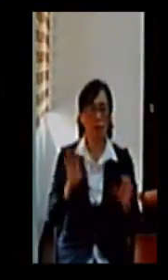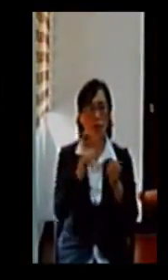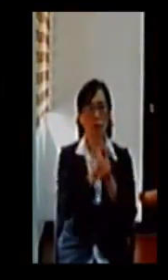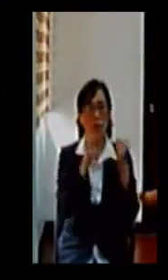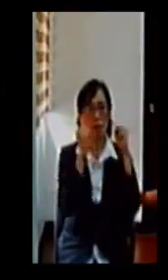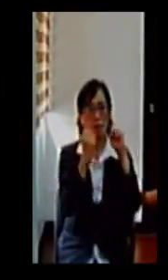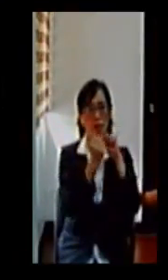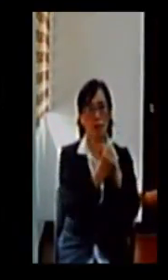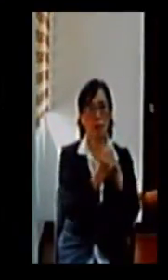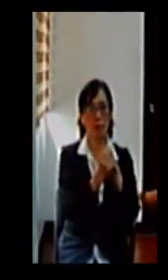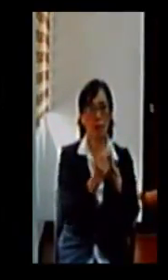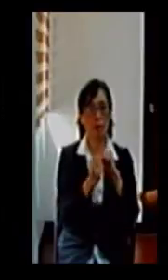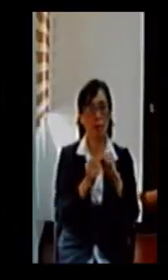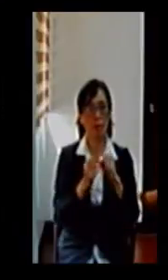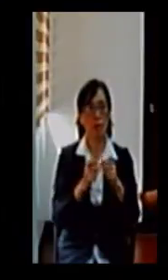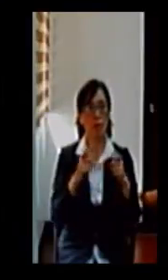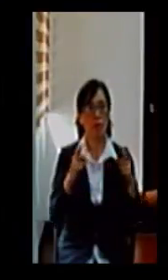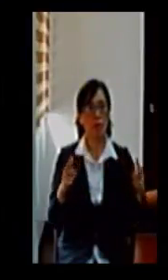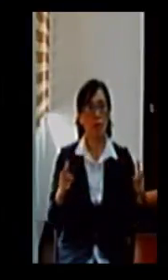Yes. Okay. Thank you.